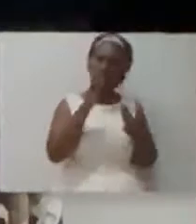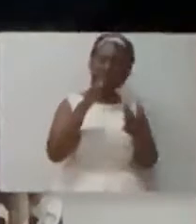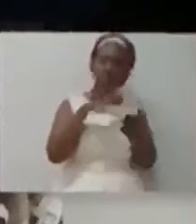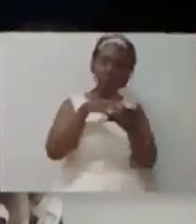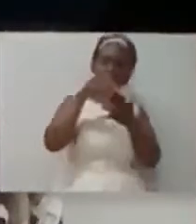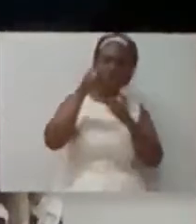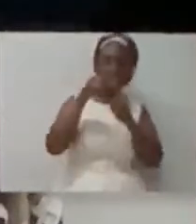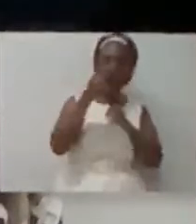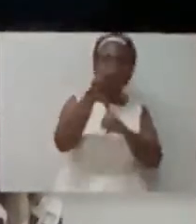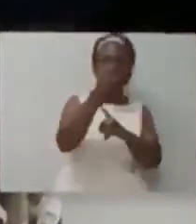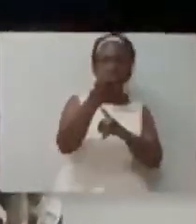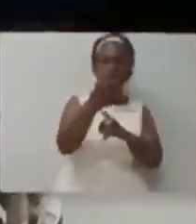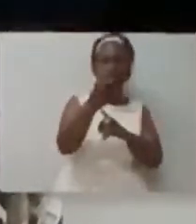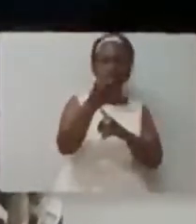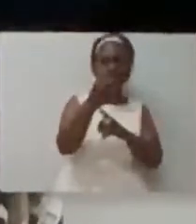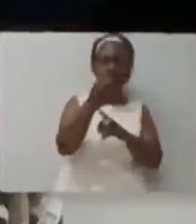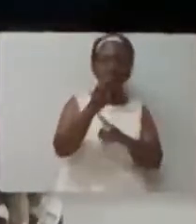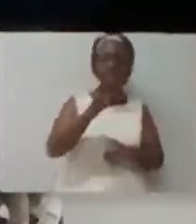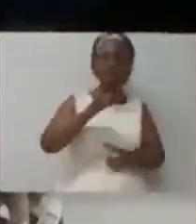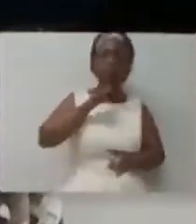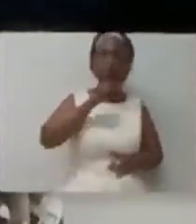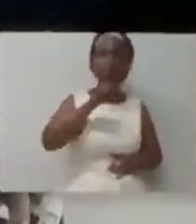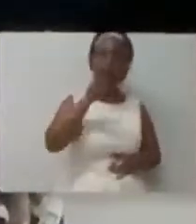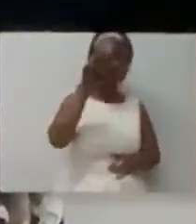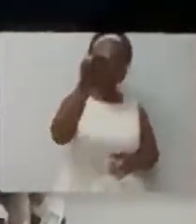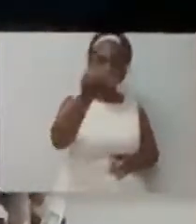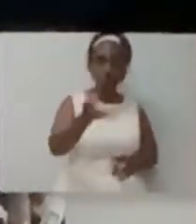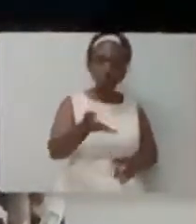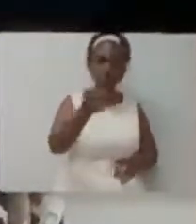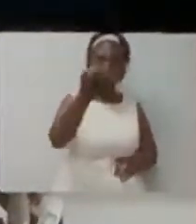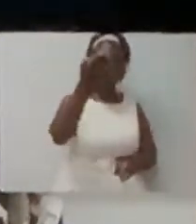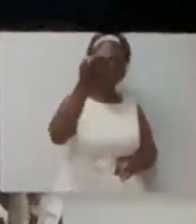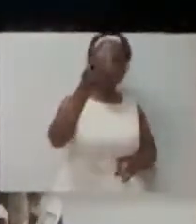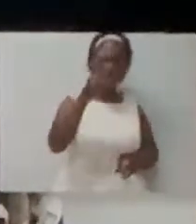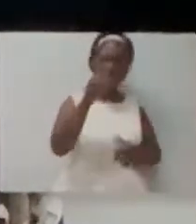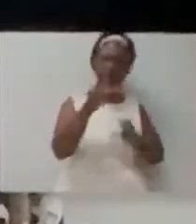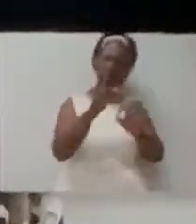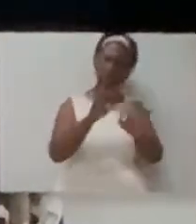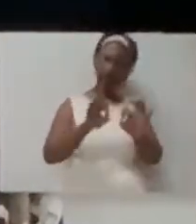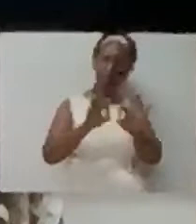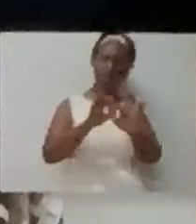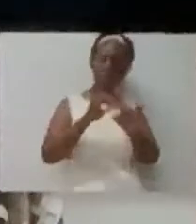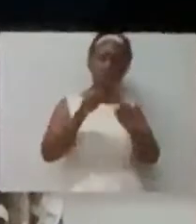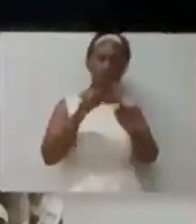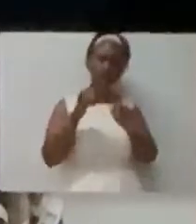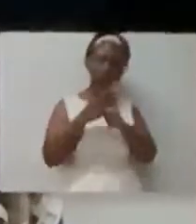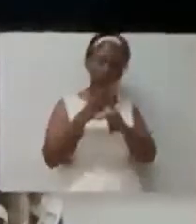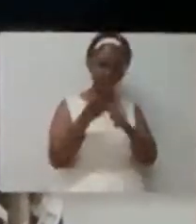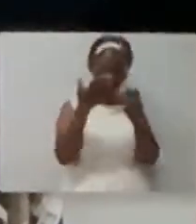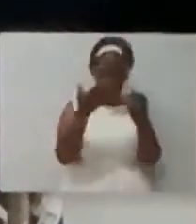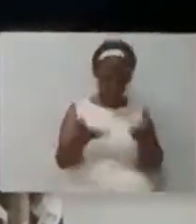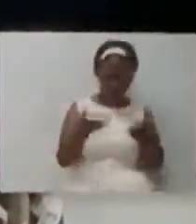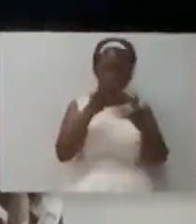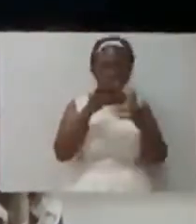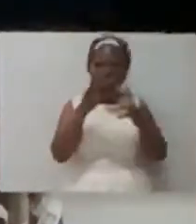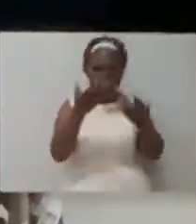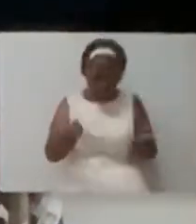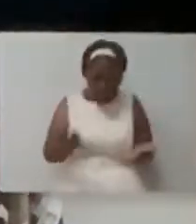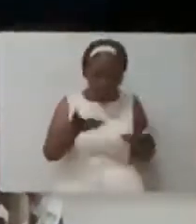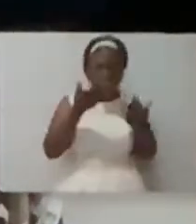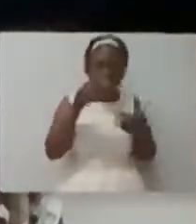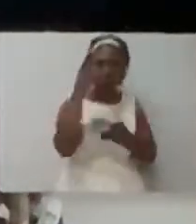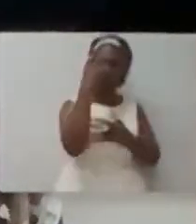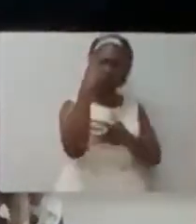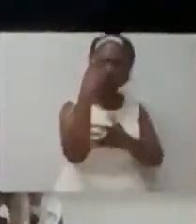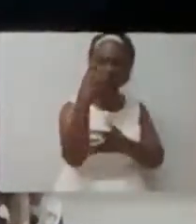about yourself, the real you. This is important. The sooner you figure out who you really are, your